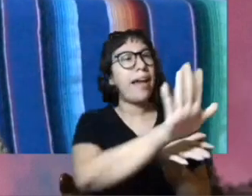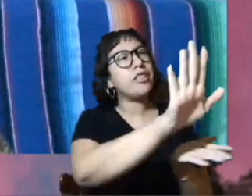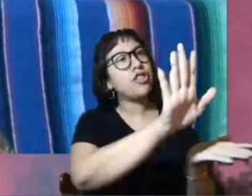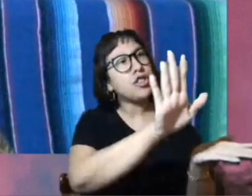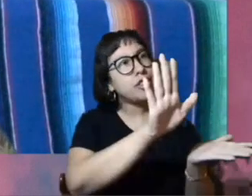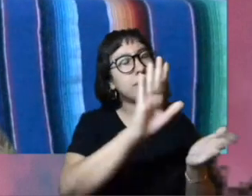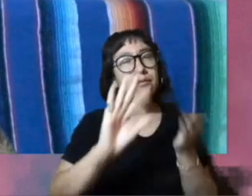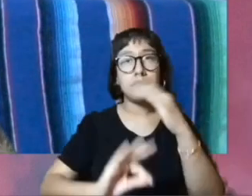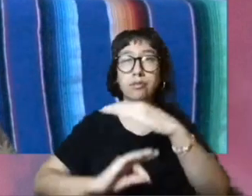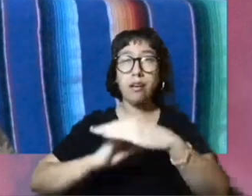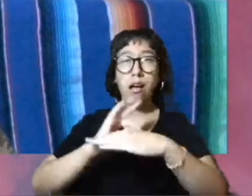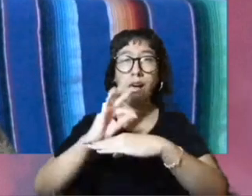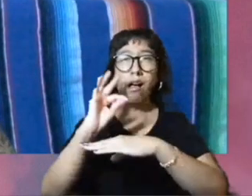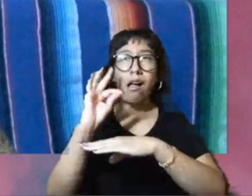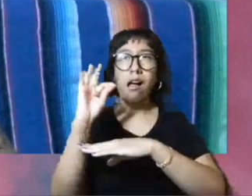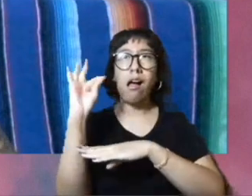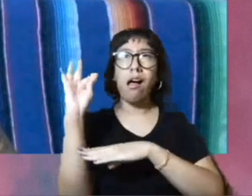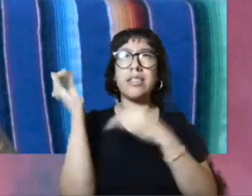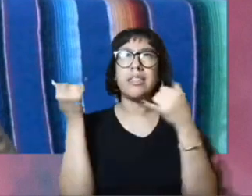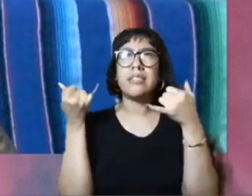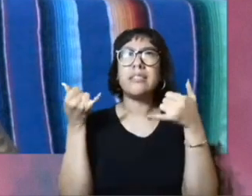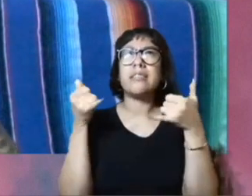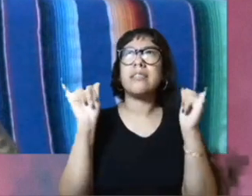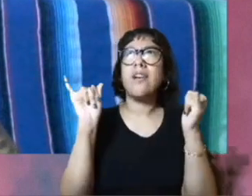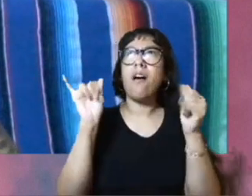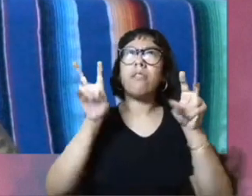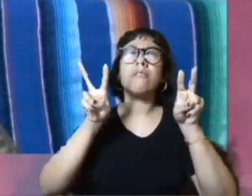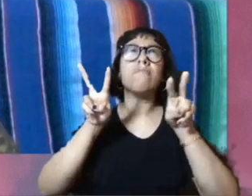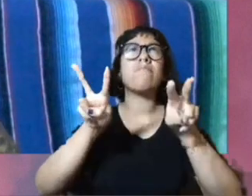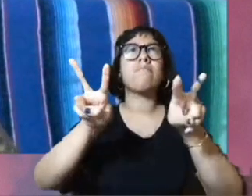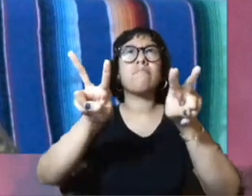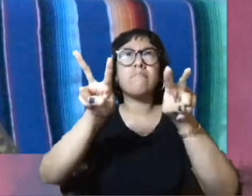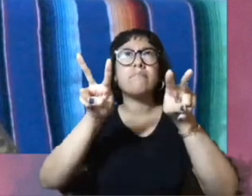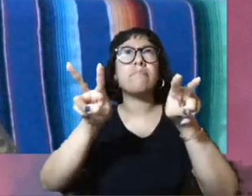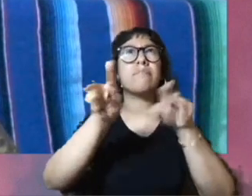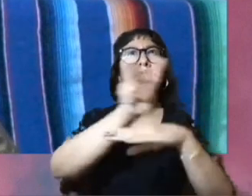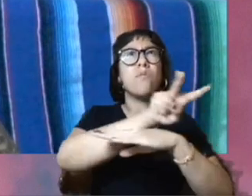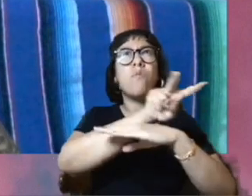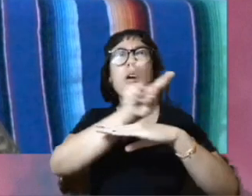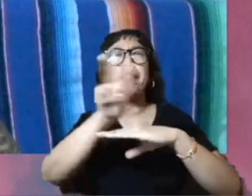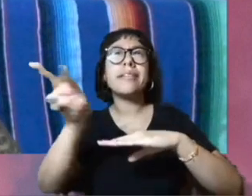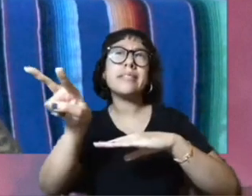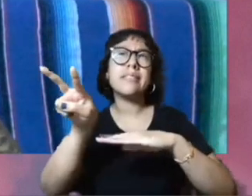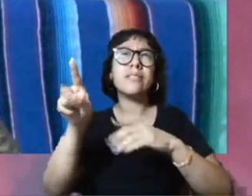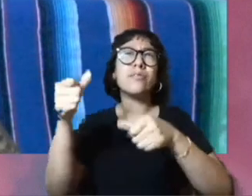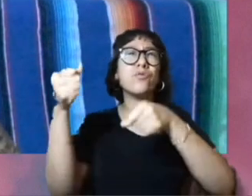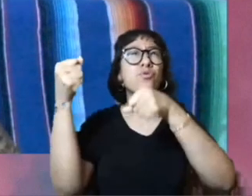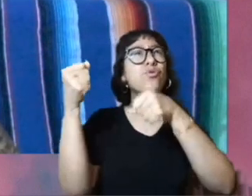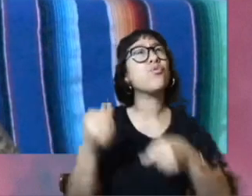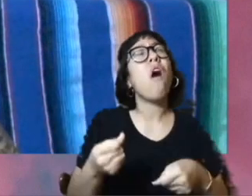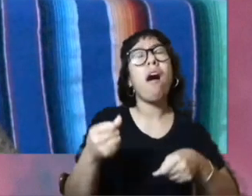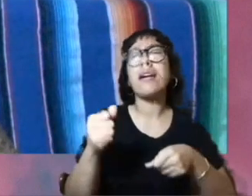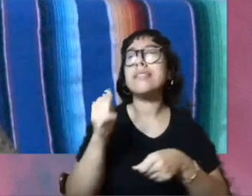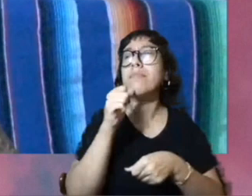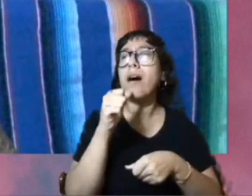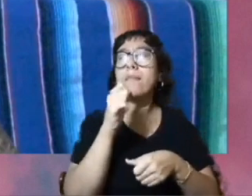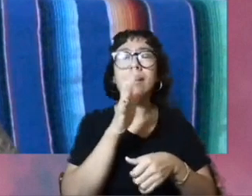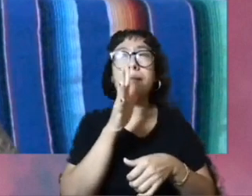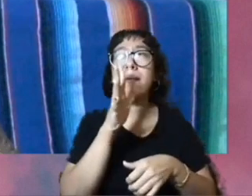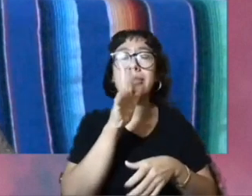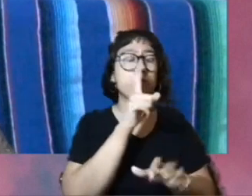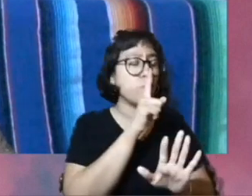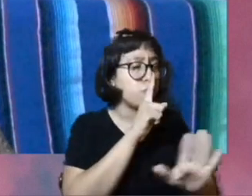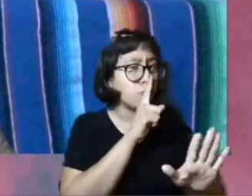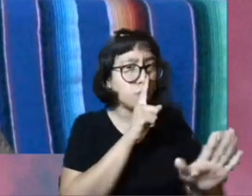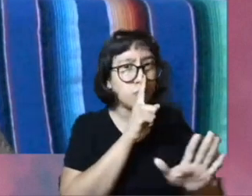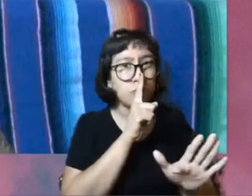dawn, still holding horizon, strong as mama's hush, holy